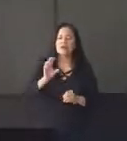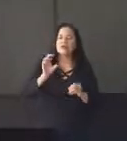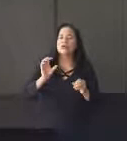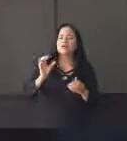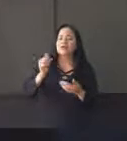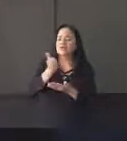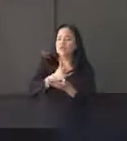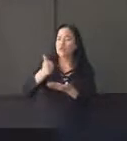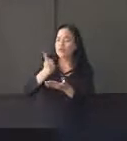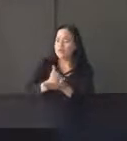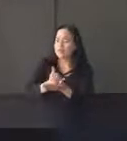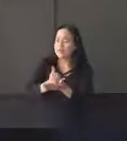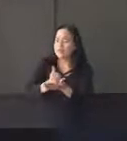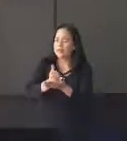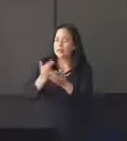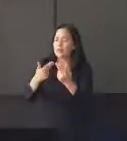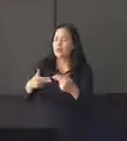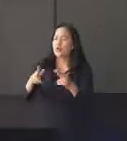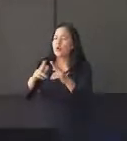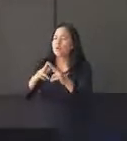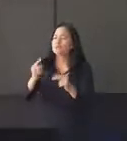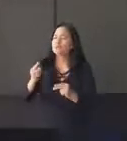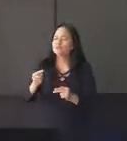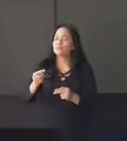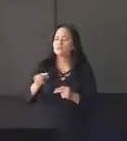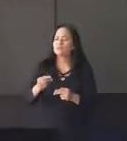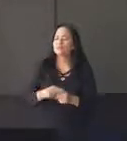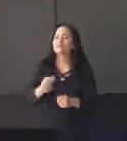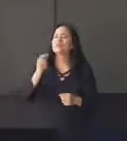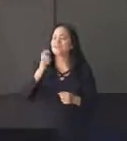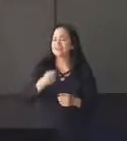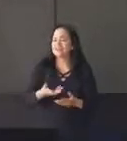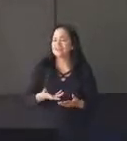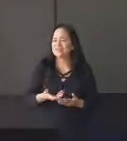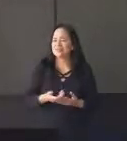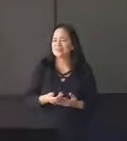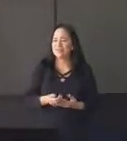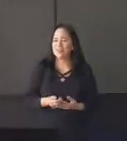is Hospitable Cities to Tackle an Issue